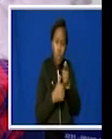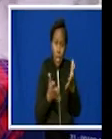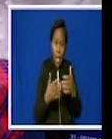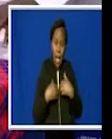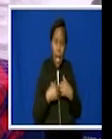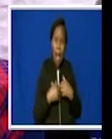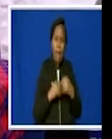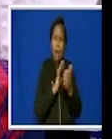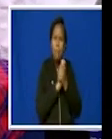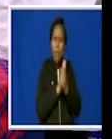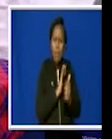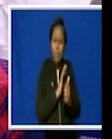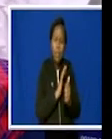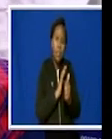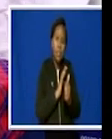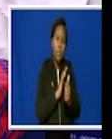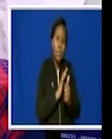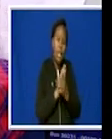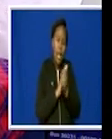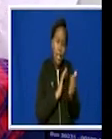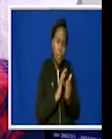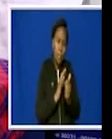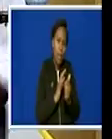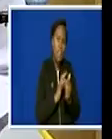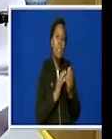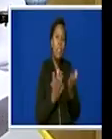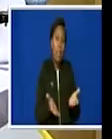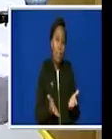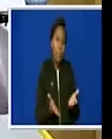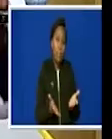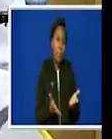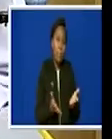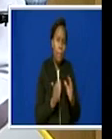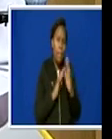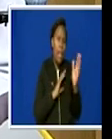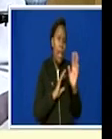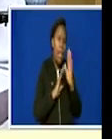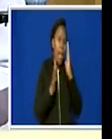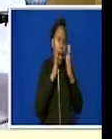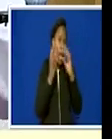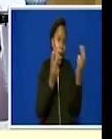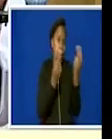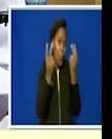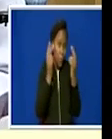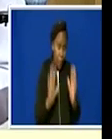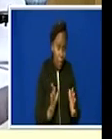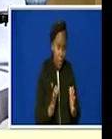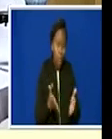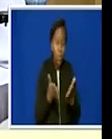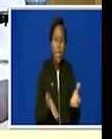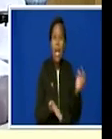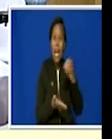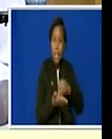the guru in person. Mwalimu, you know the drill. Okay. Hello, viewers. You are with me